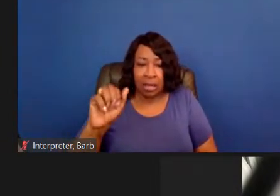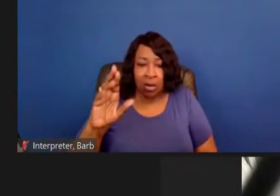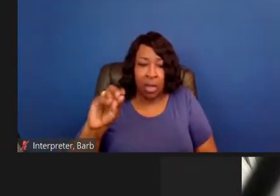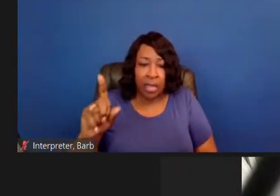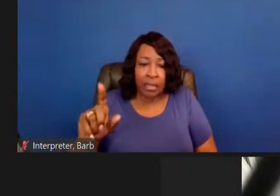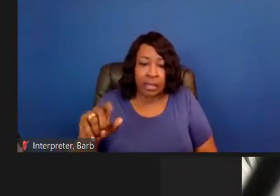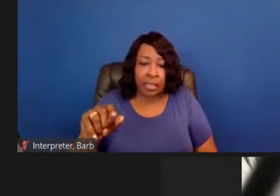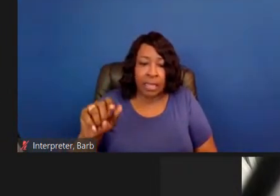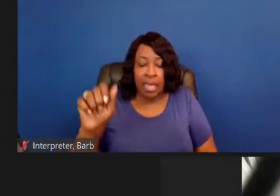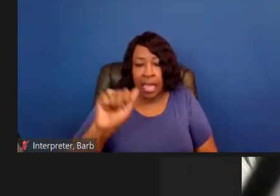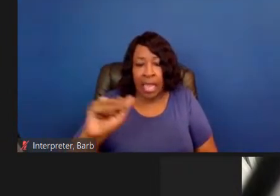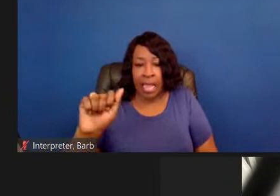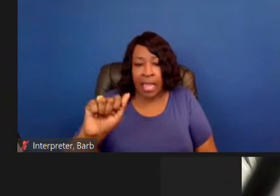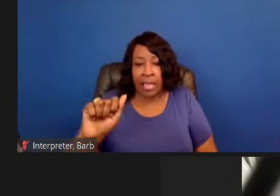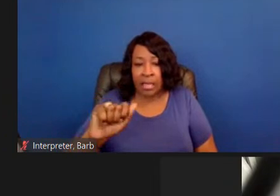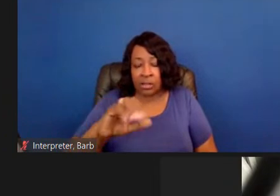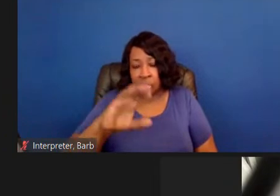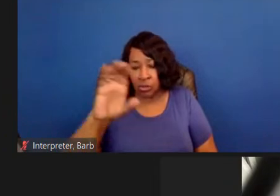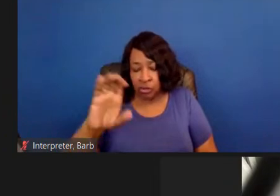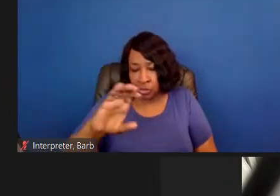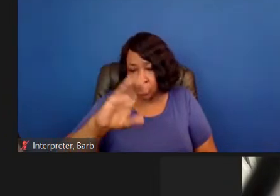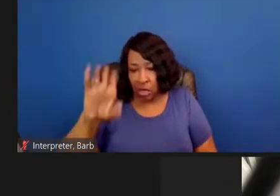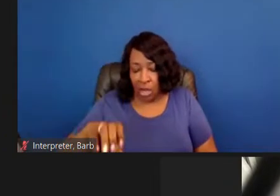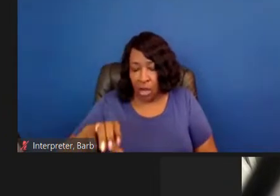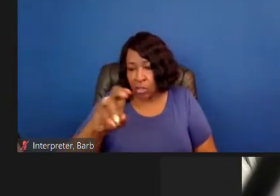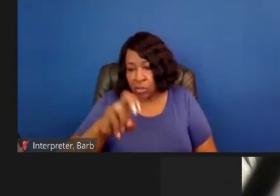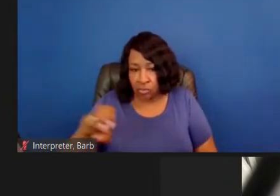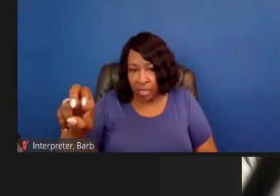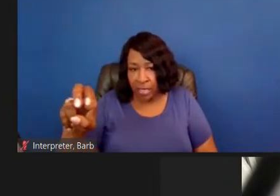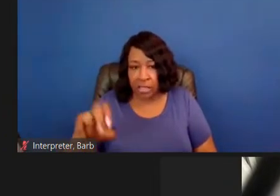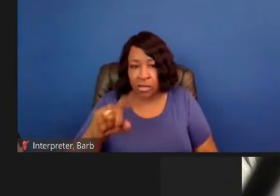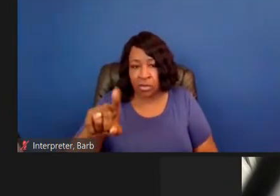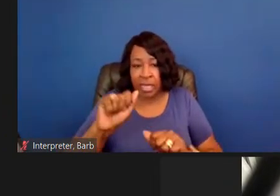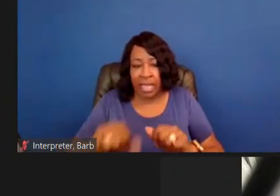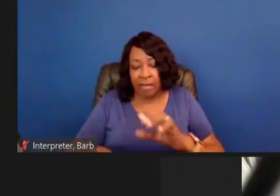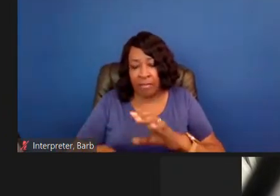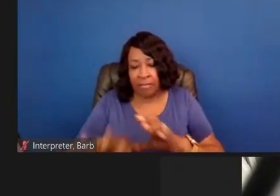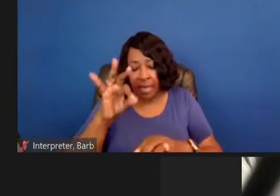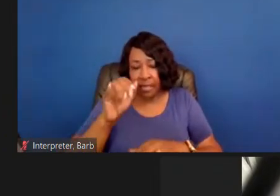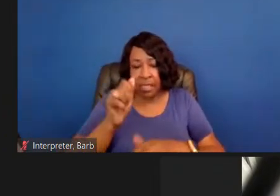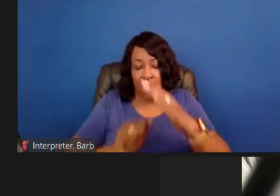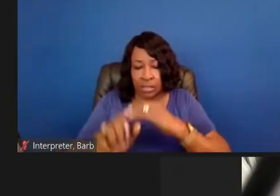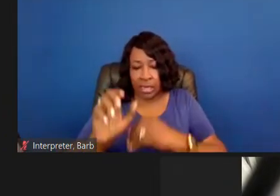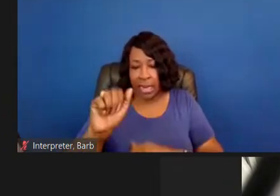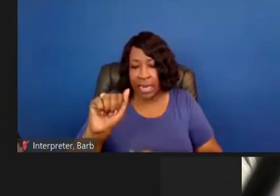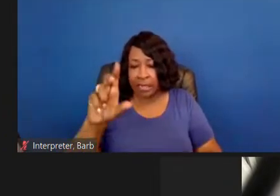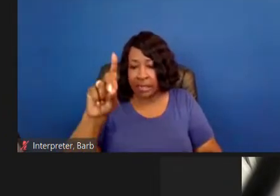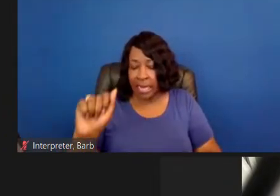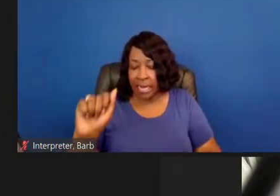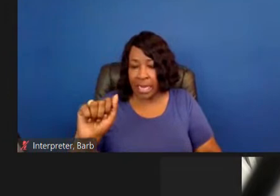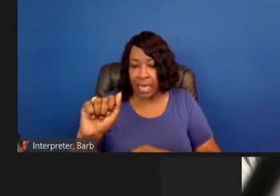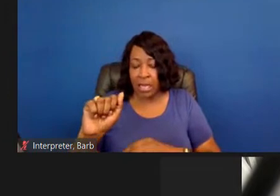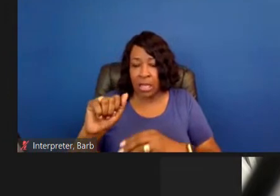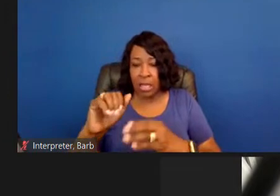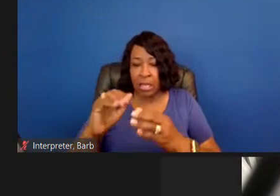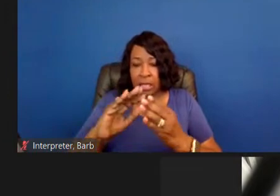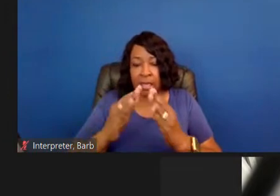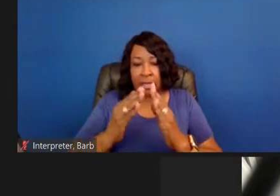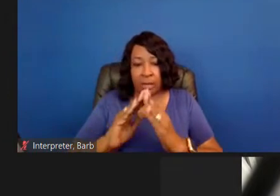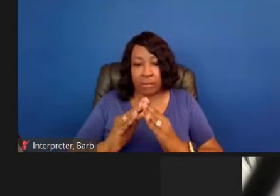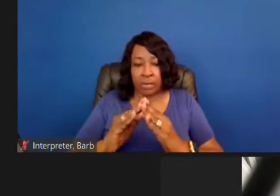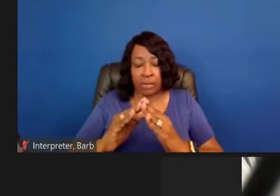igomez/bureau@transitchicago.com. And the application, you can also find it under our ADA committee webpage. Are there any